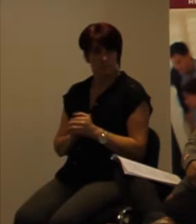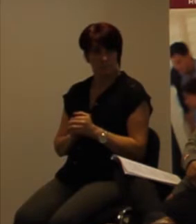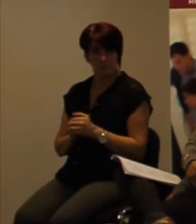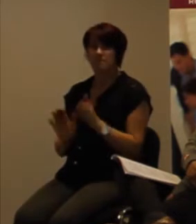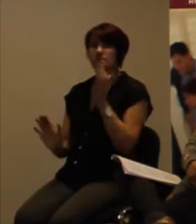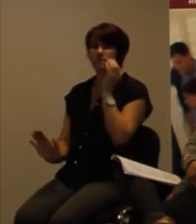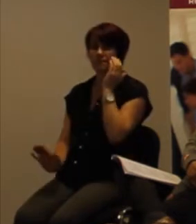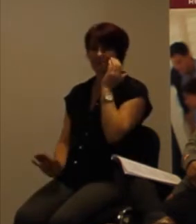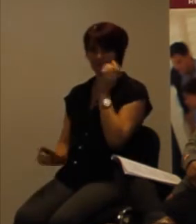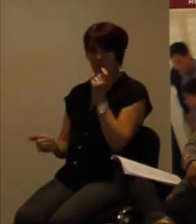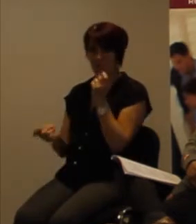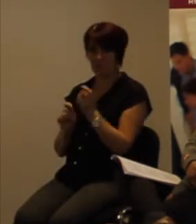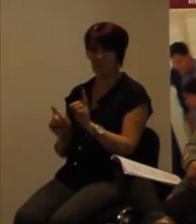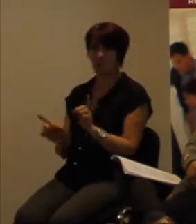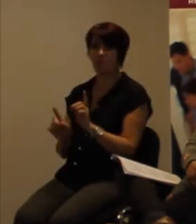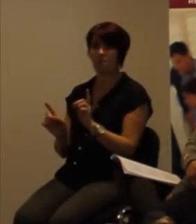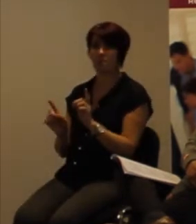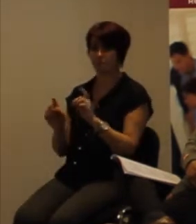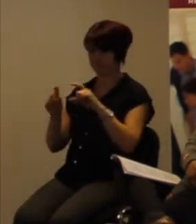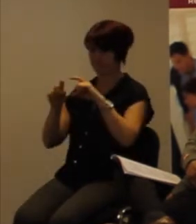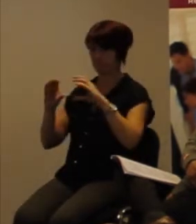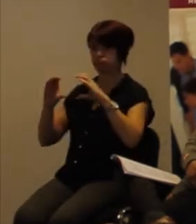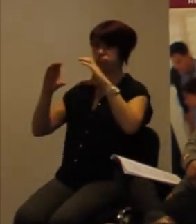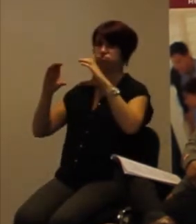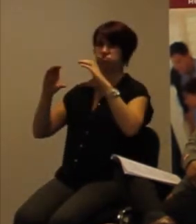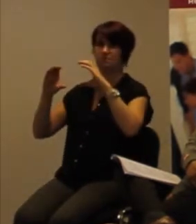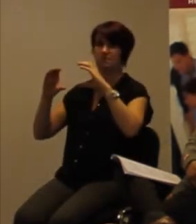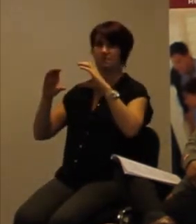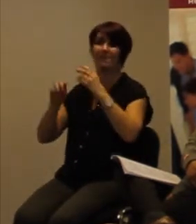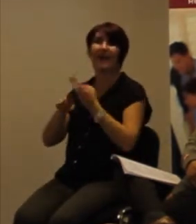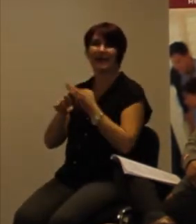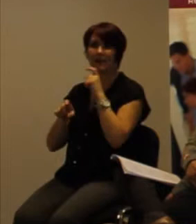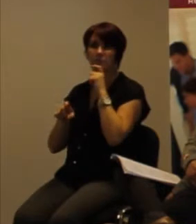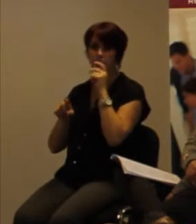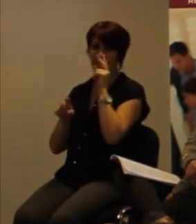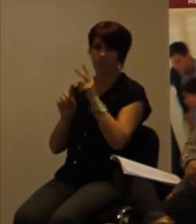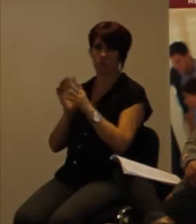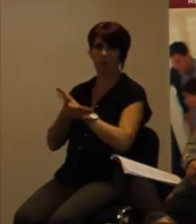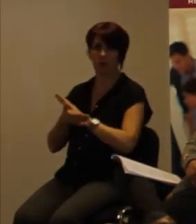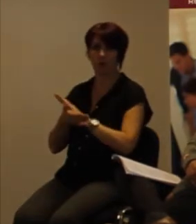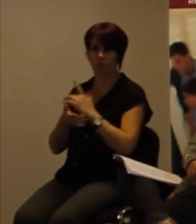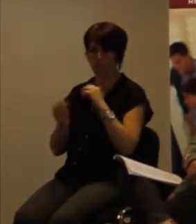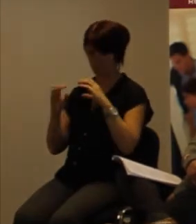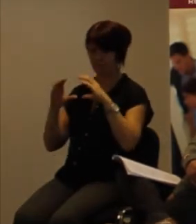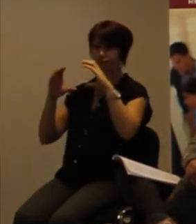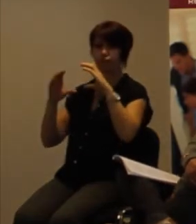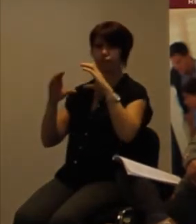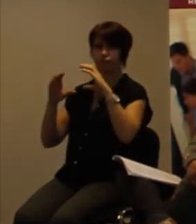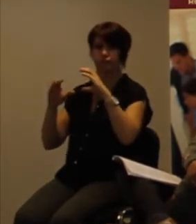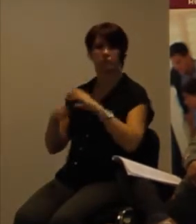very simple one is enlarged format. Again, for a learner with a visual impairment, we